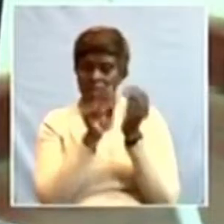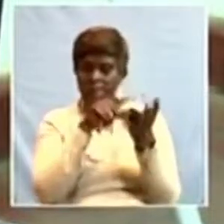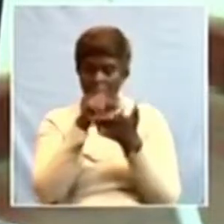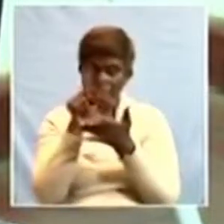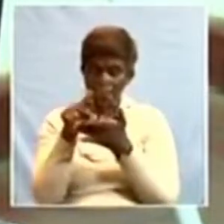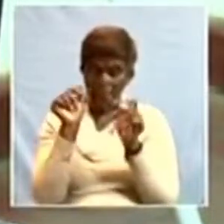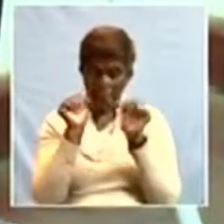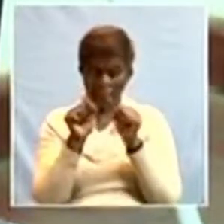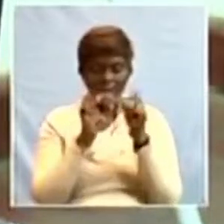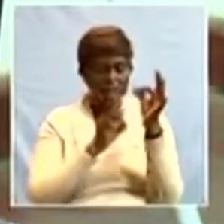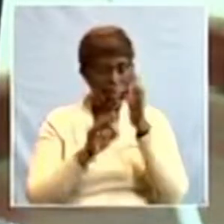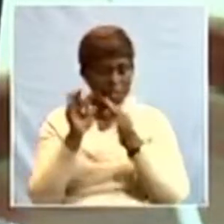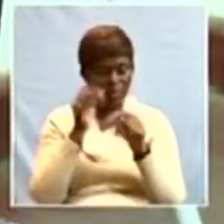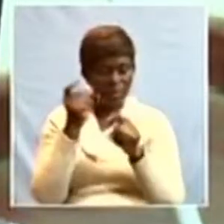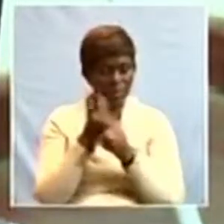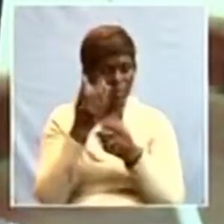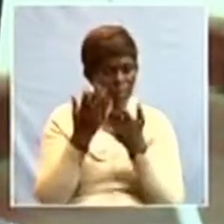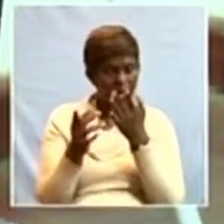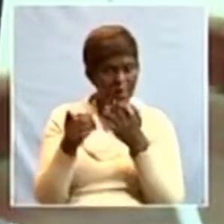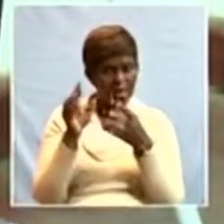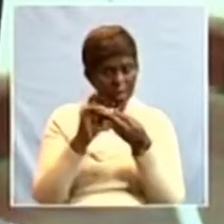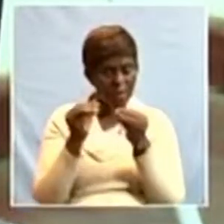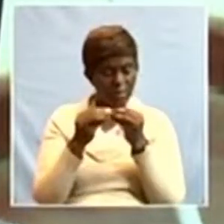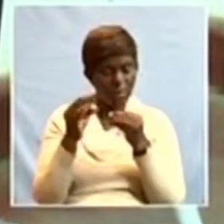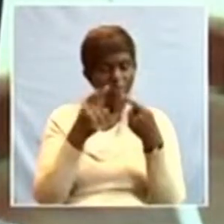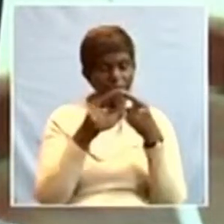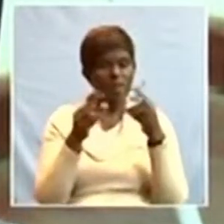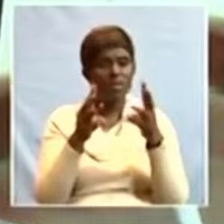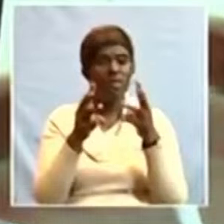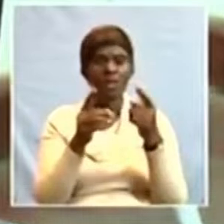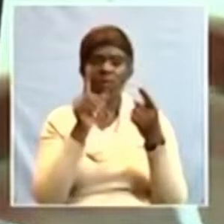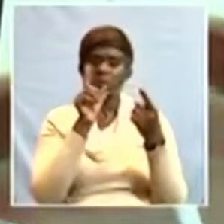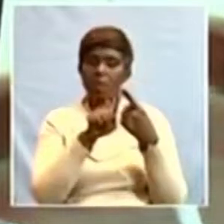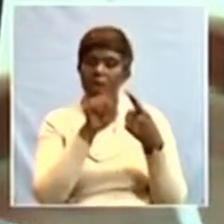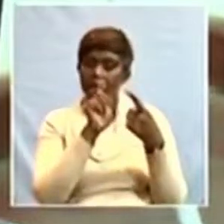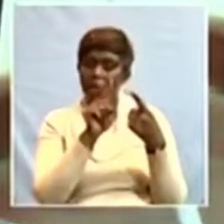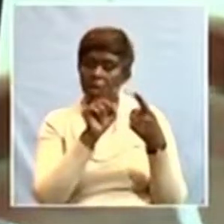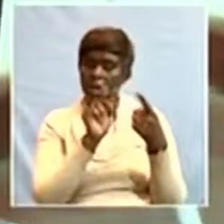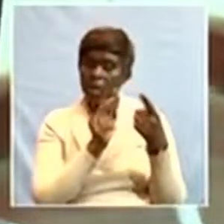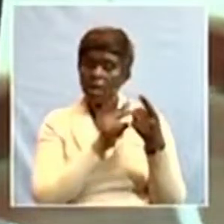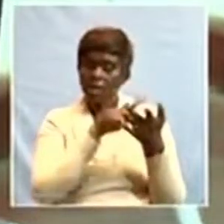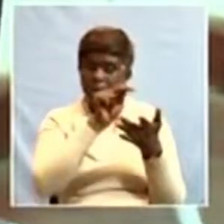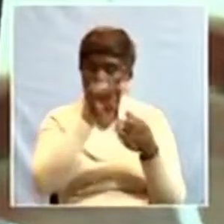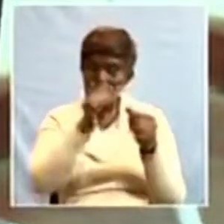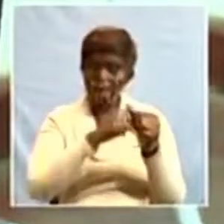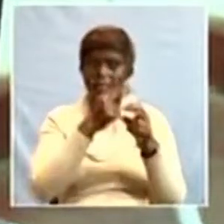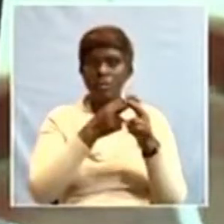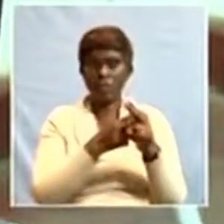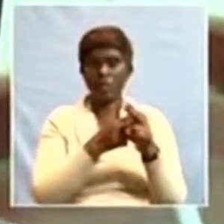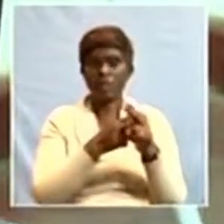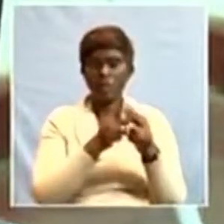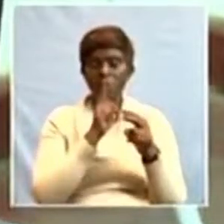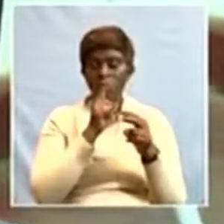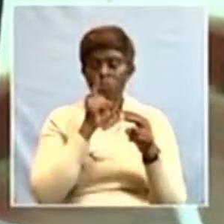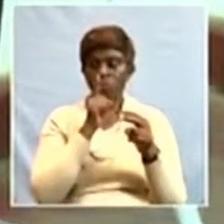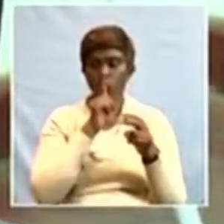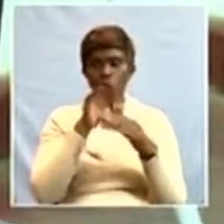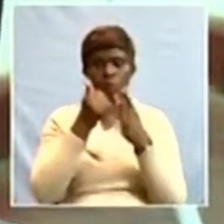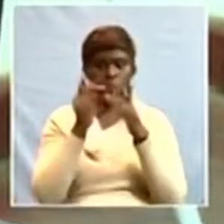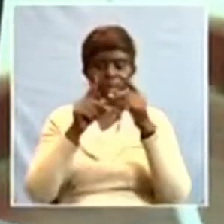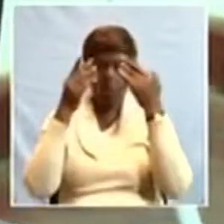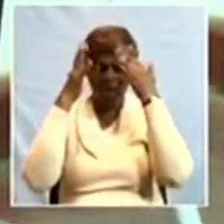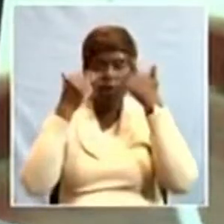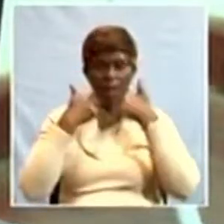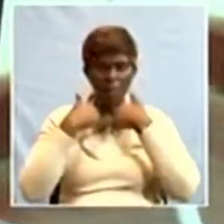could be explained from maybe a number of angles. One is that we pay bi-monthly, I'm sure yes, you are aware.